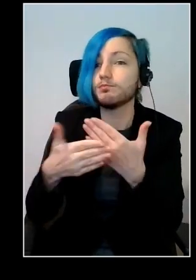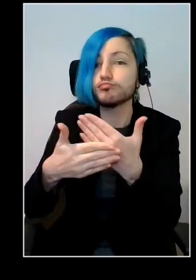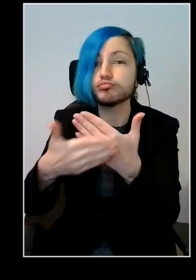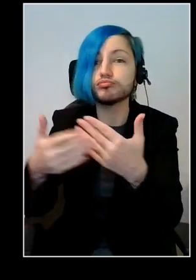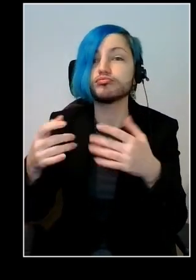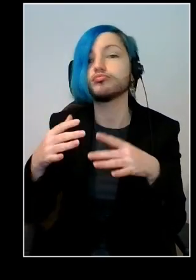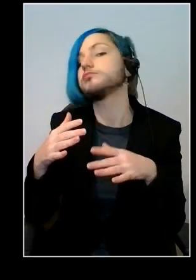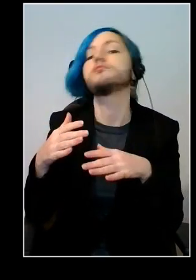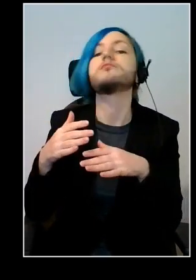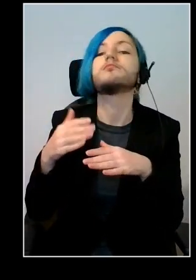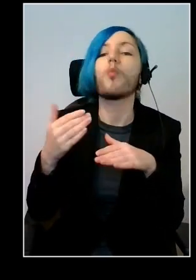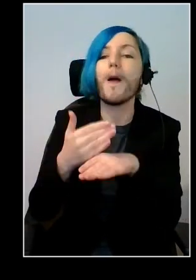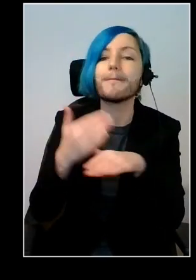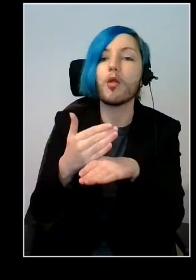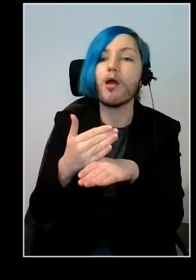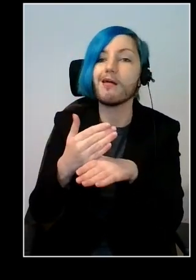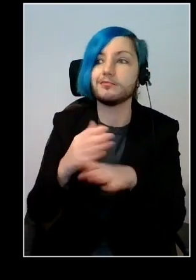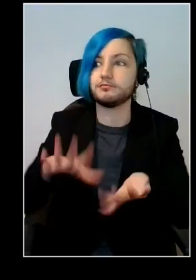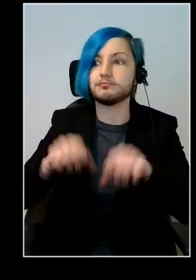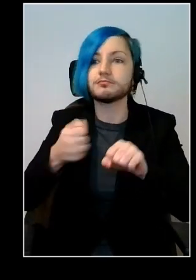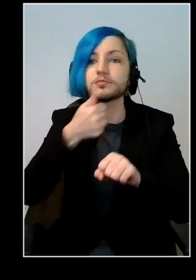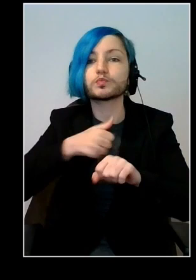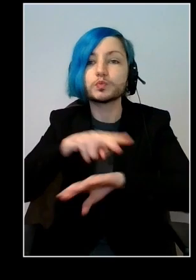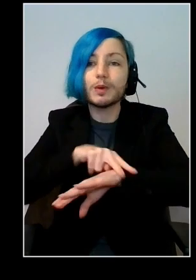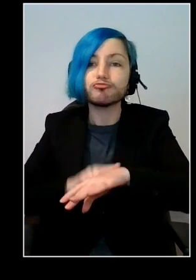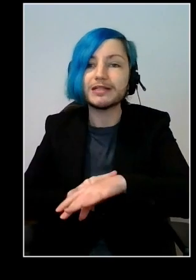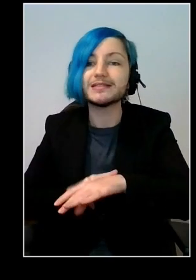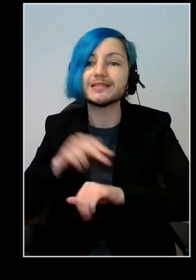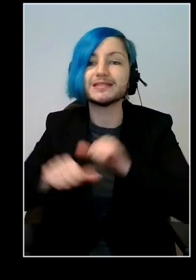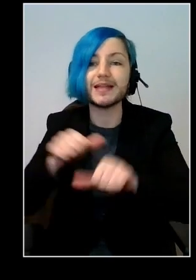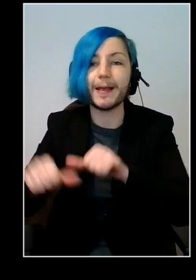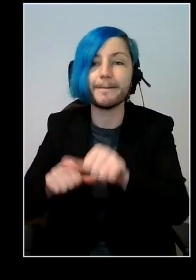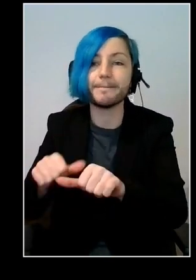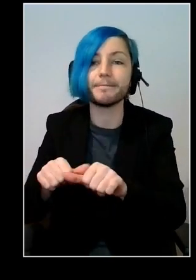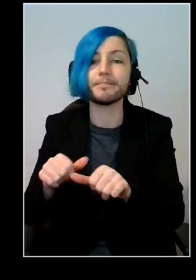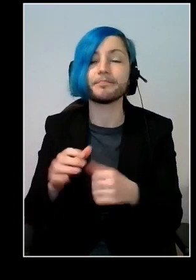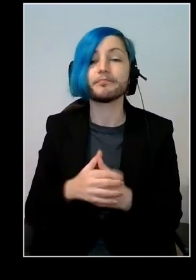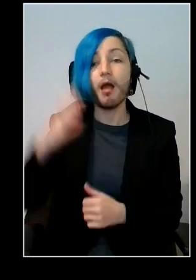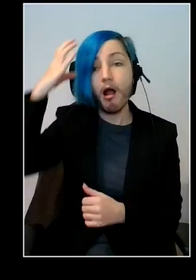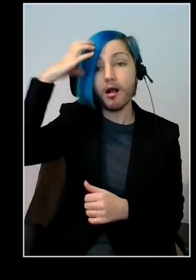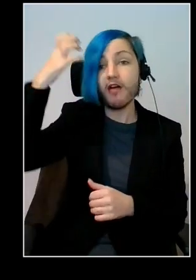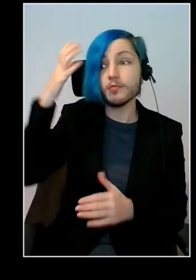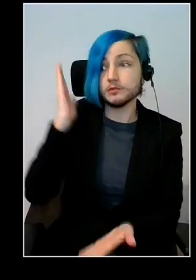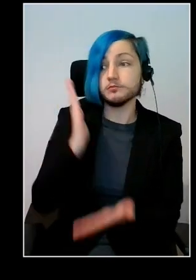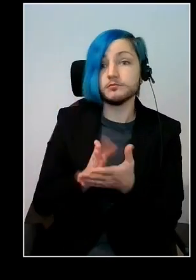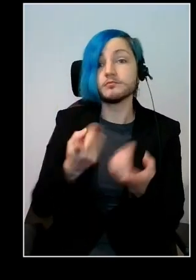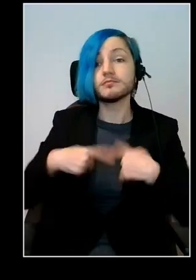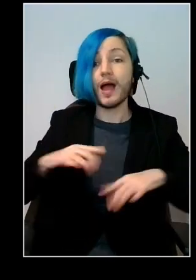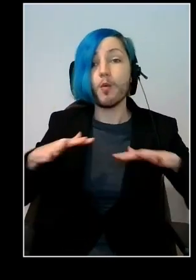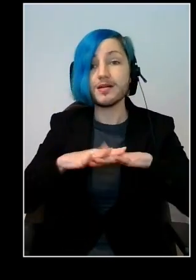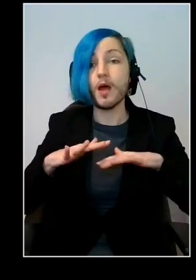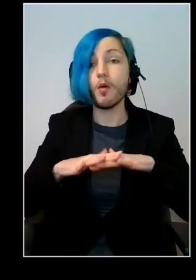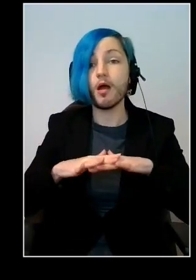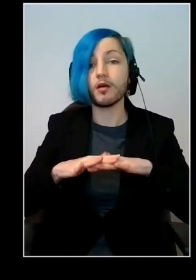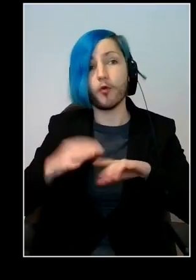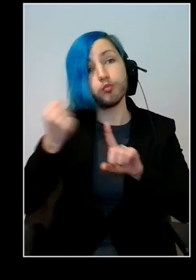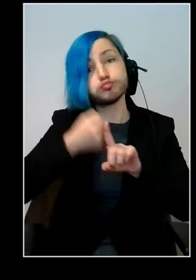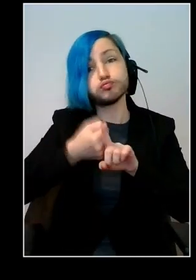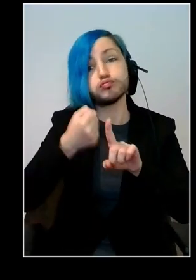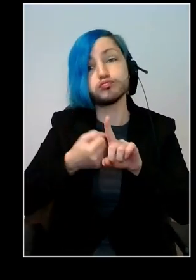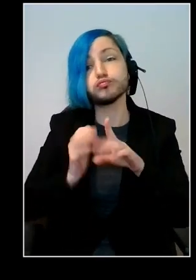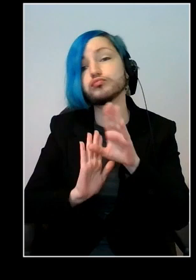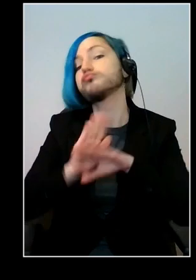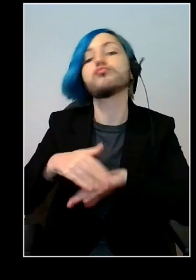with apprenticeships. Our network is trusted by the government to champion apprenticeships. To other